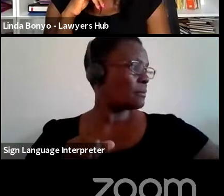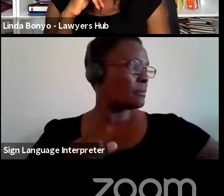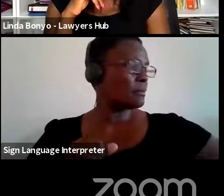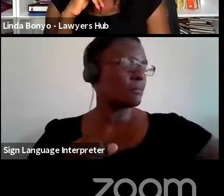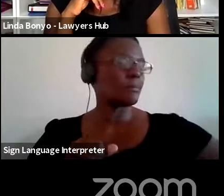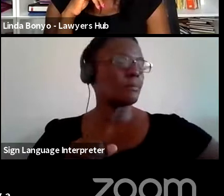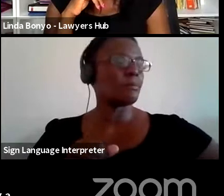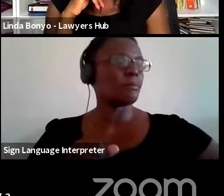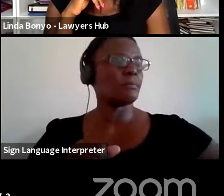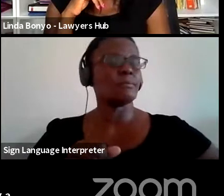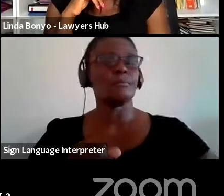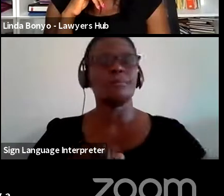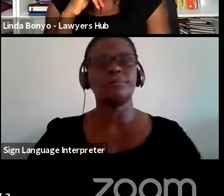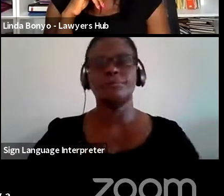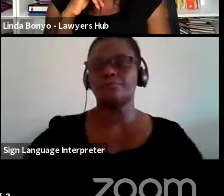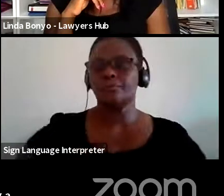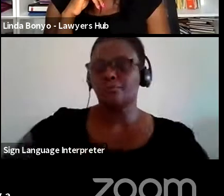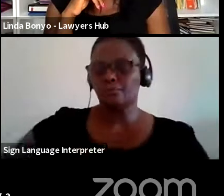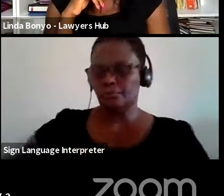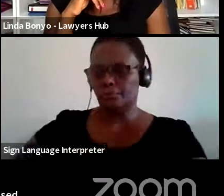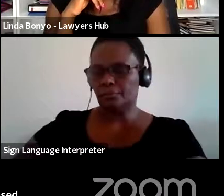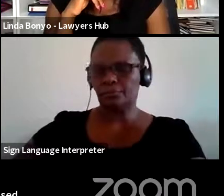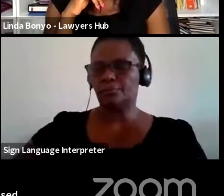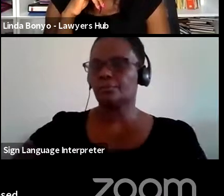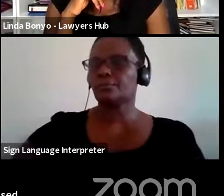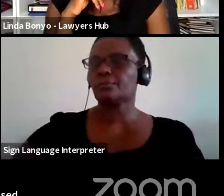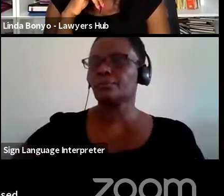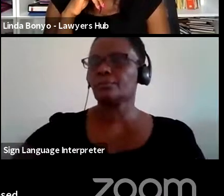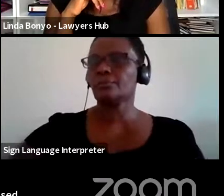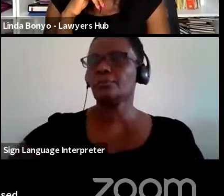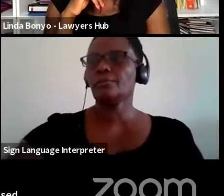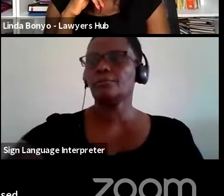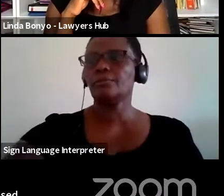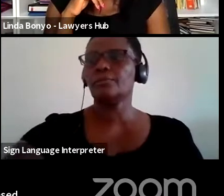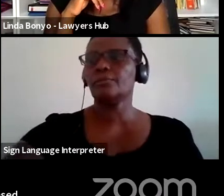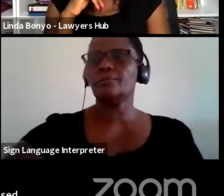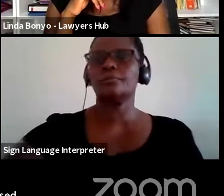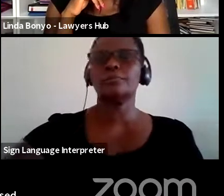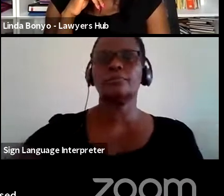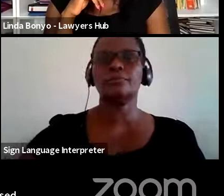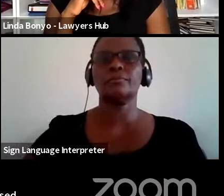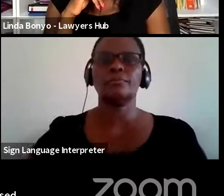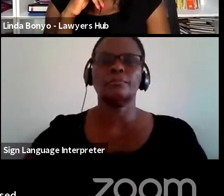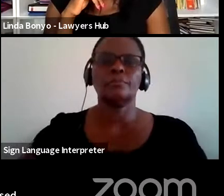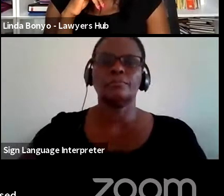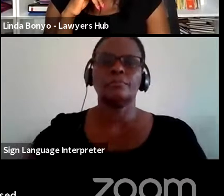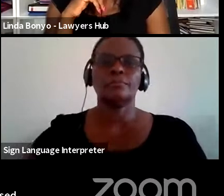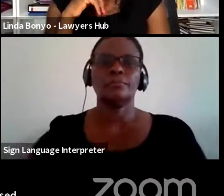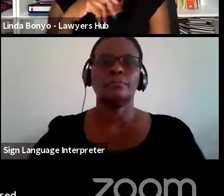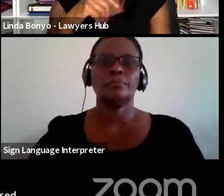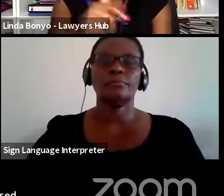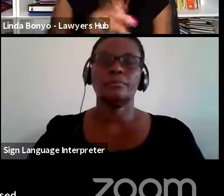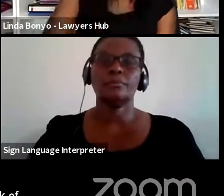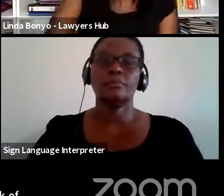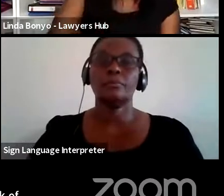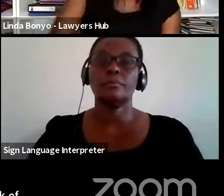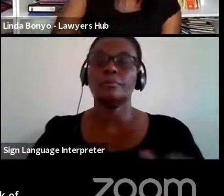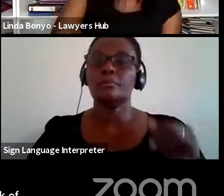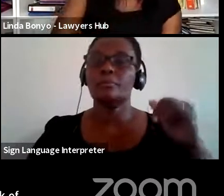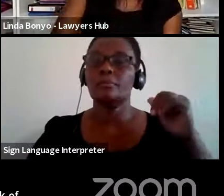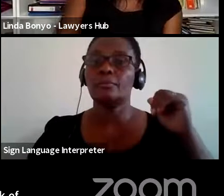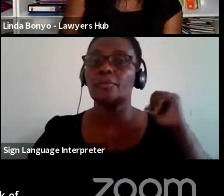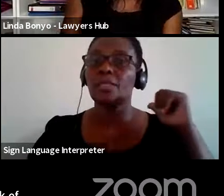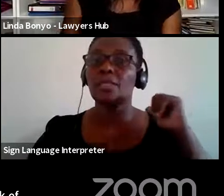session yesterday around online gender-based violence, in which the panelists reflected on the lack of existing data in terms of reports of